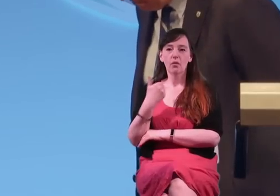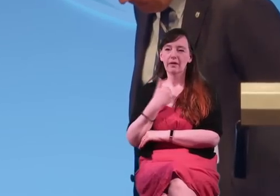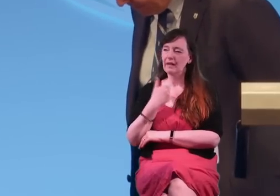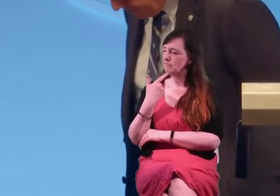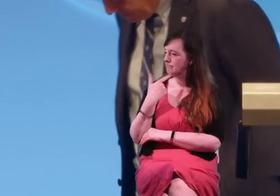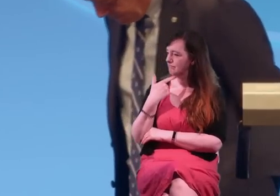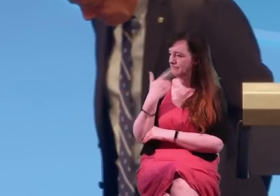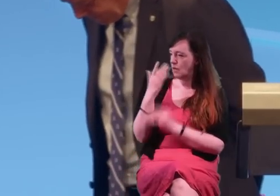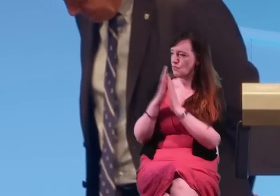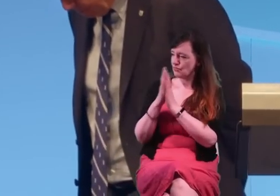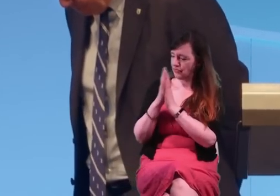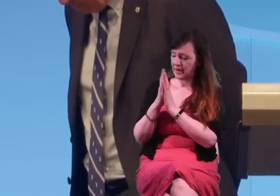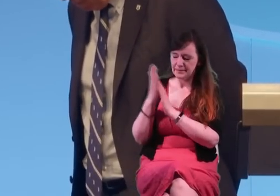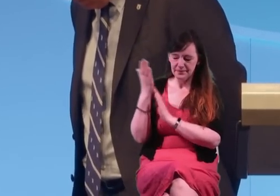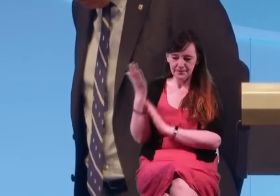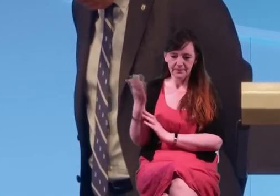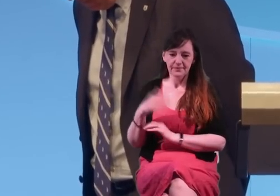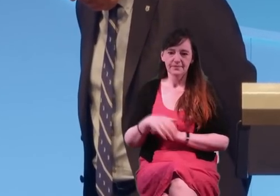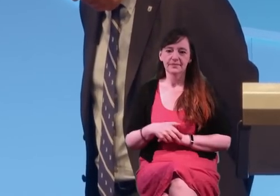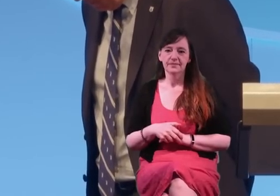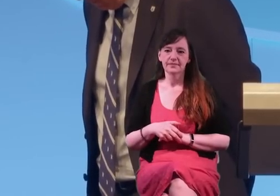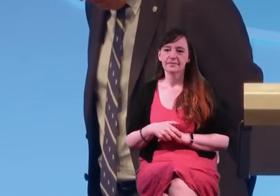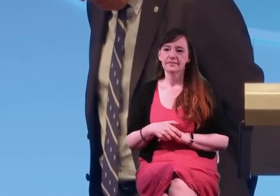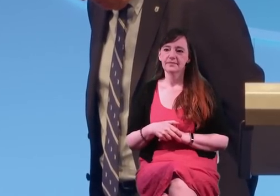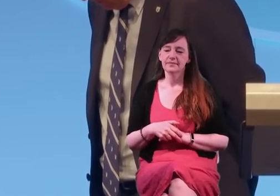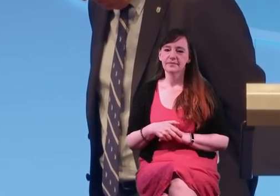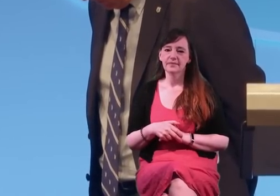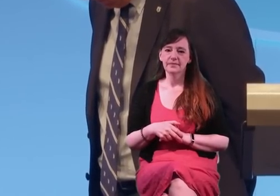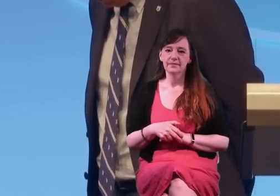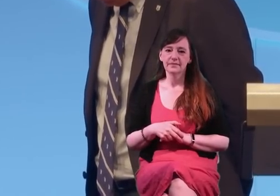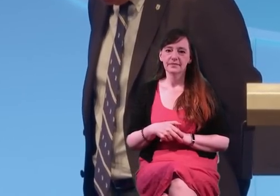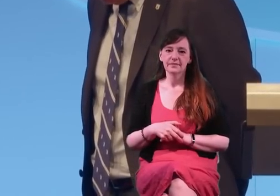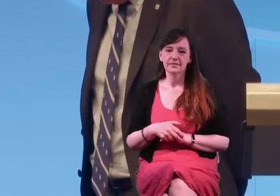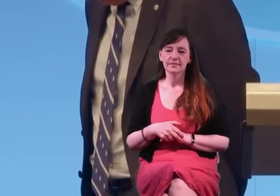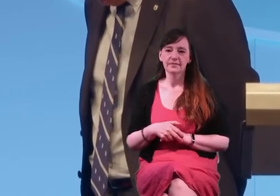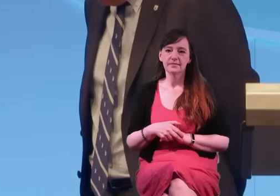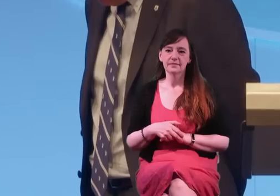us in a prayer for you, and then we're going to have today's passage read.